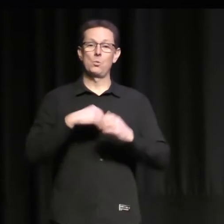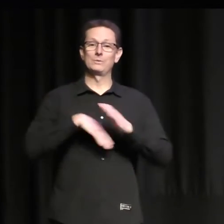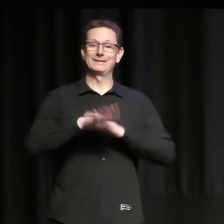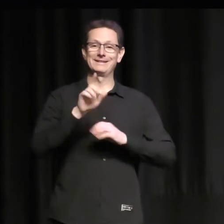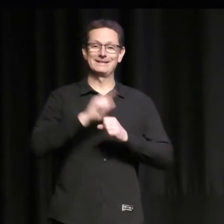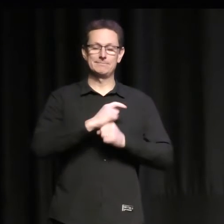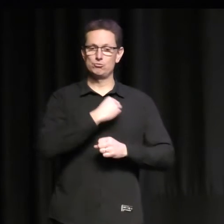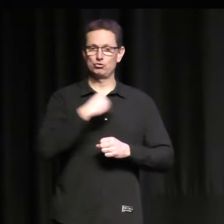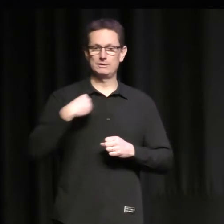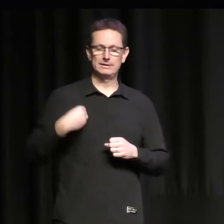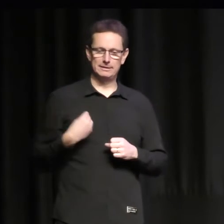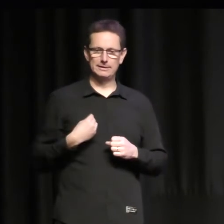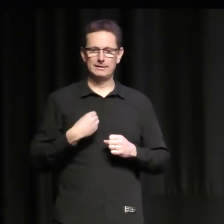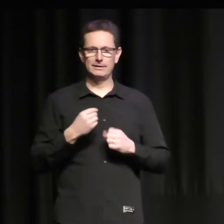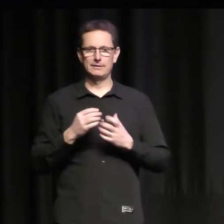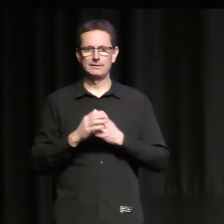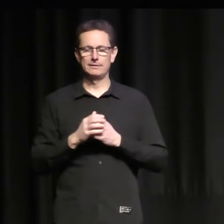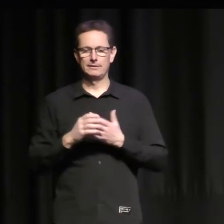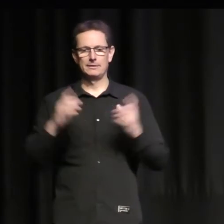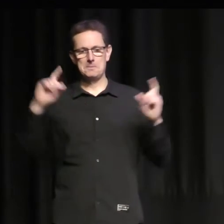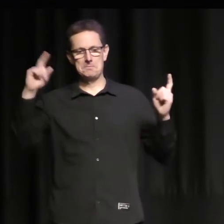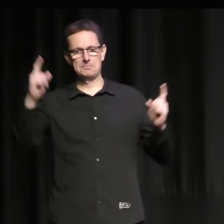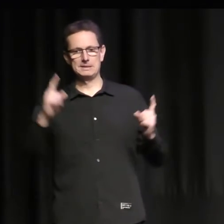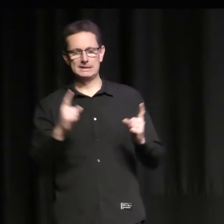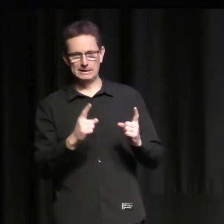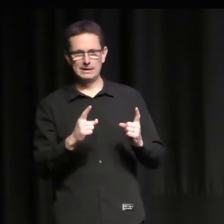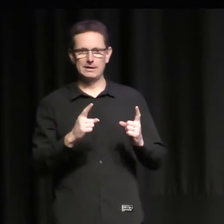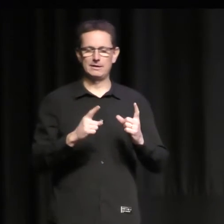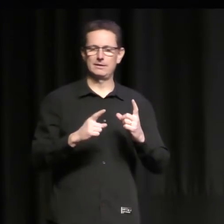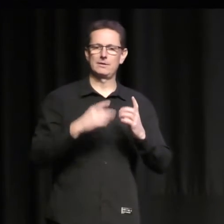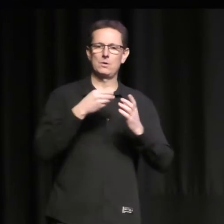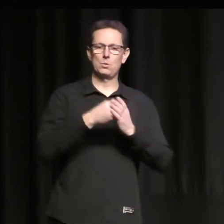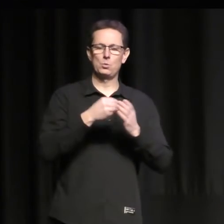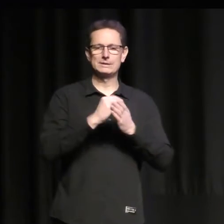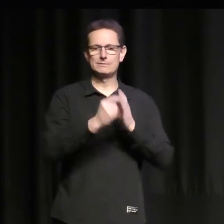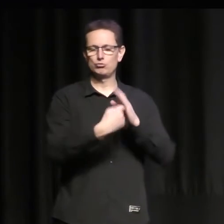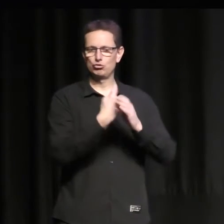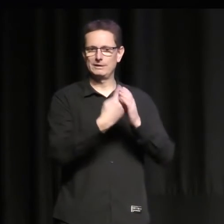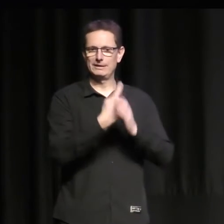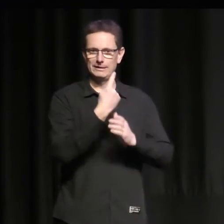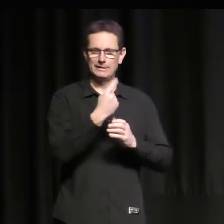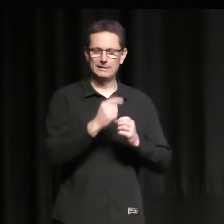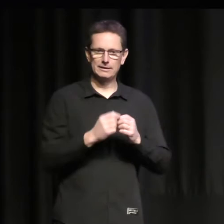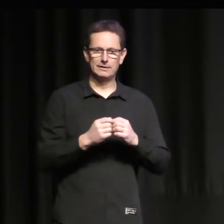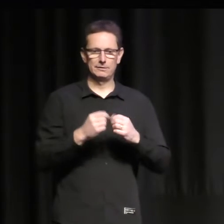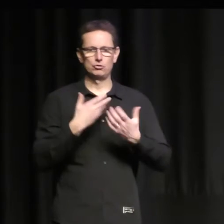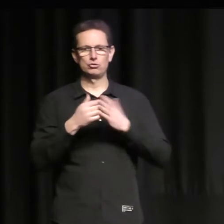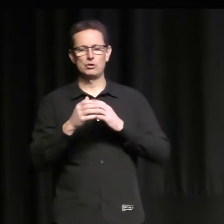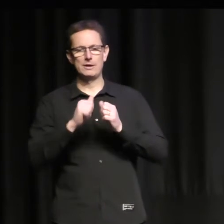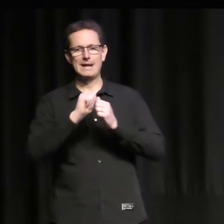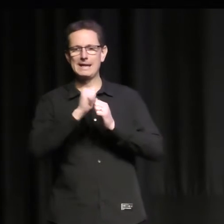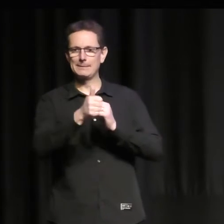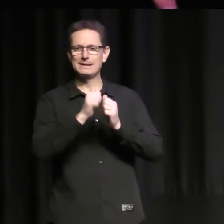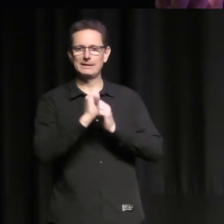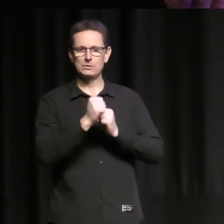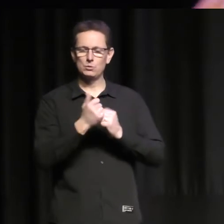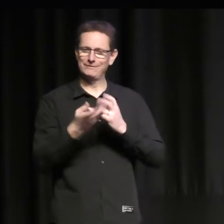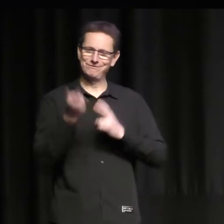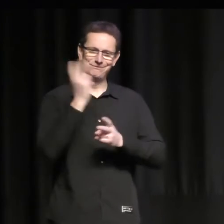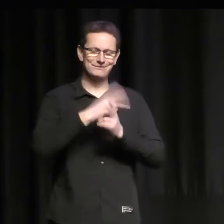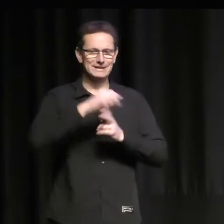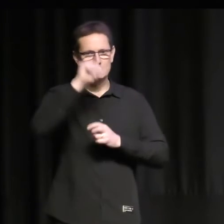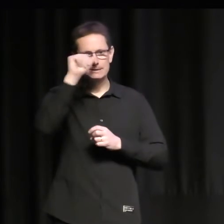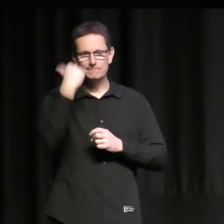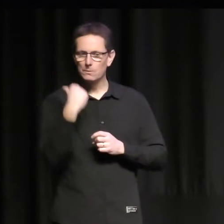quietly reducing legal cost availability, making representation harder, raising